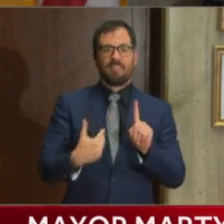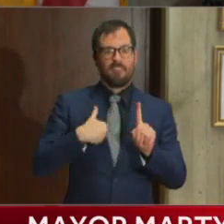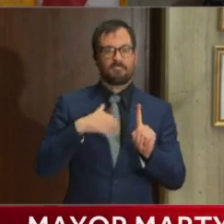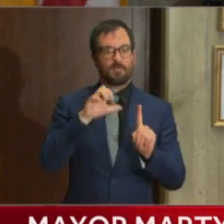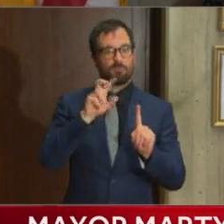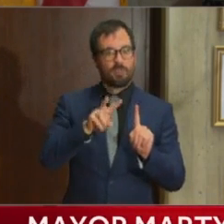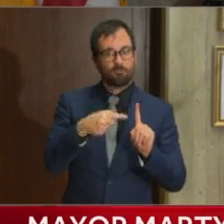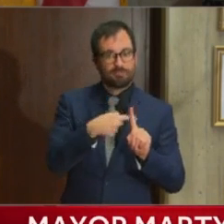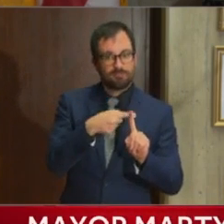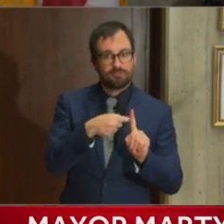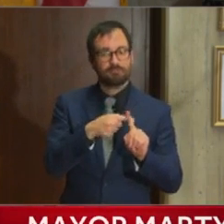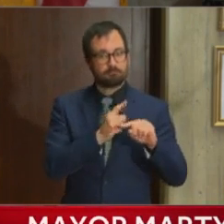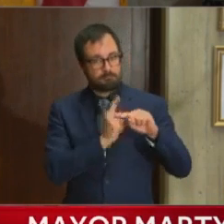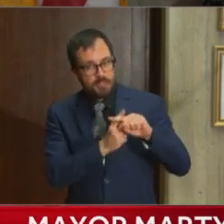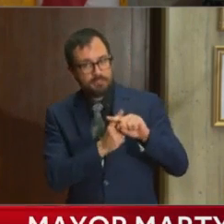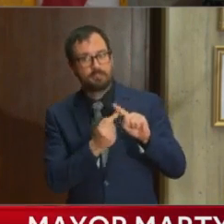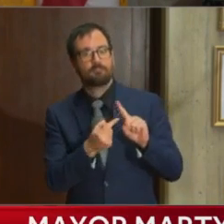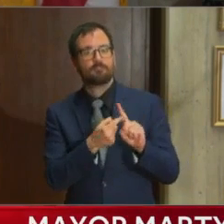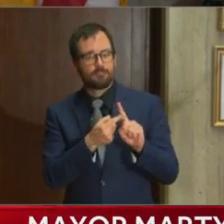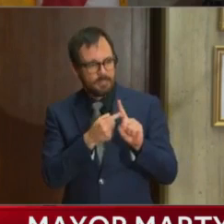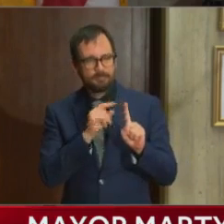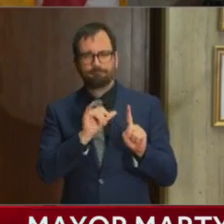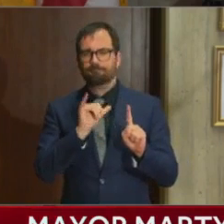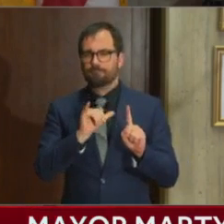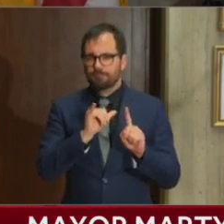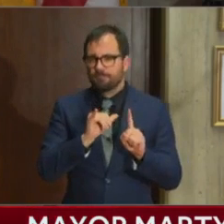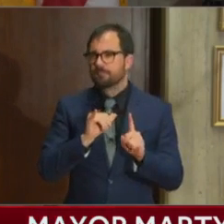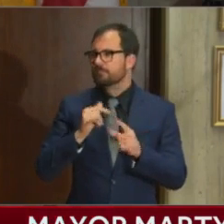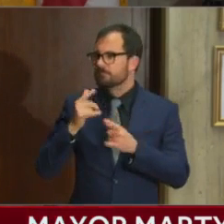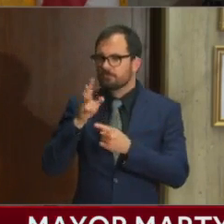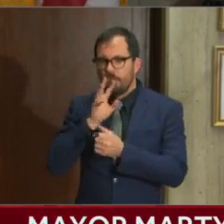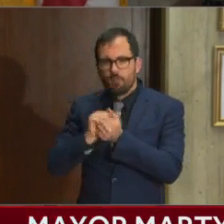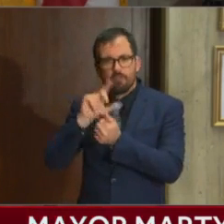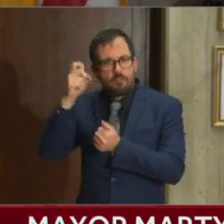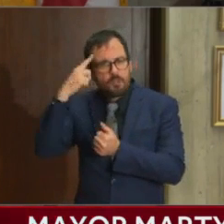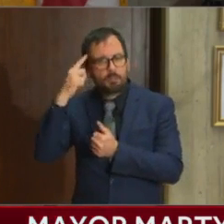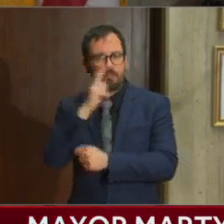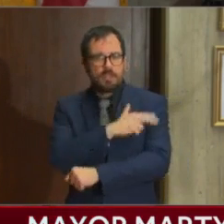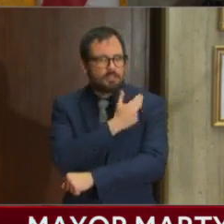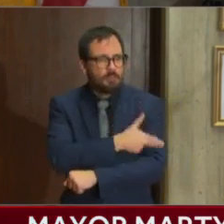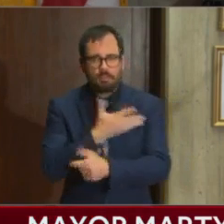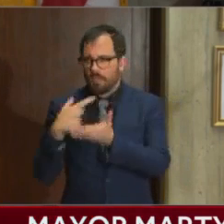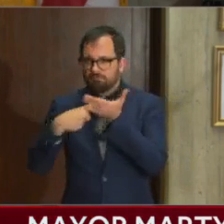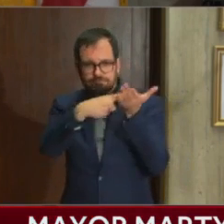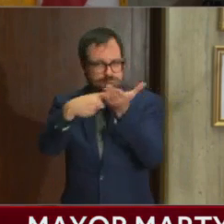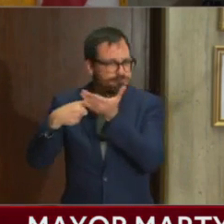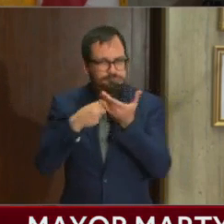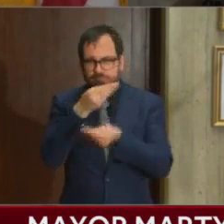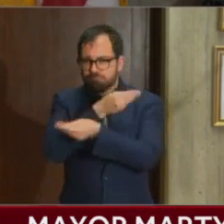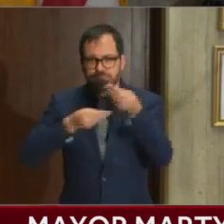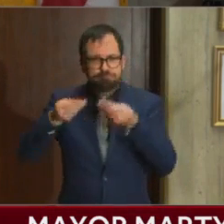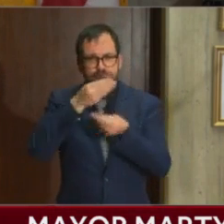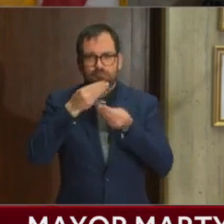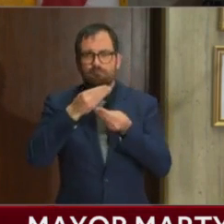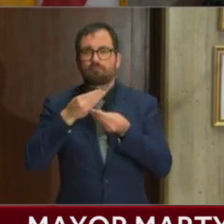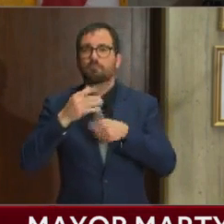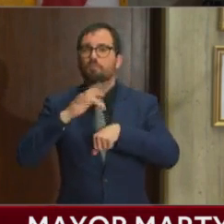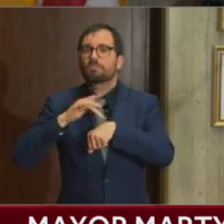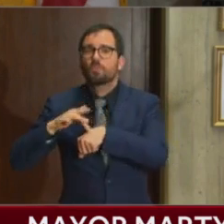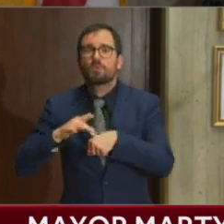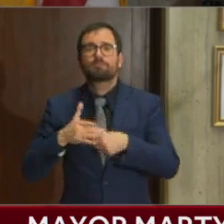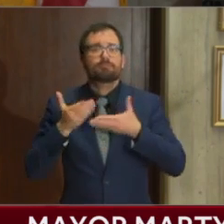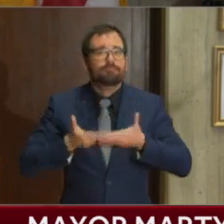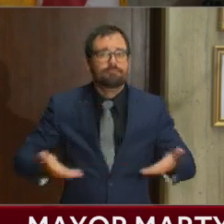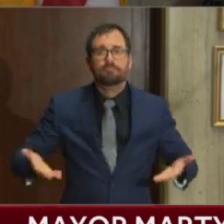to respond quickly with resources and coordination, we have declared a public health emergency in the city of Boston, joining